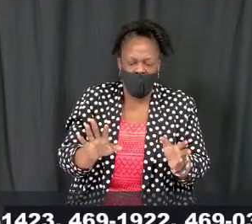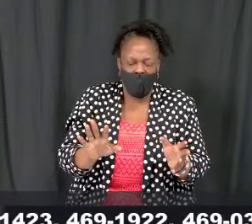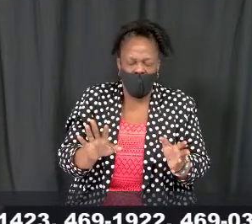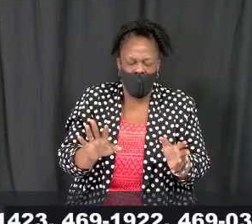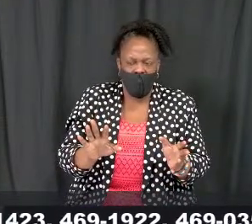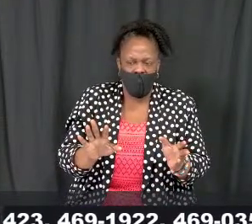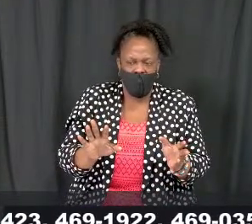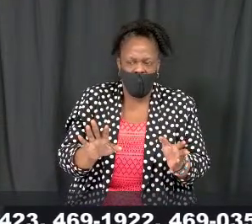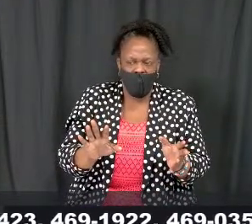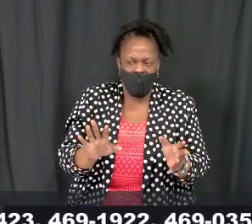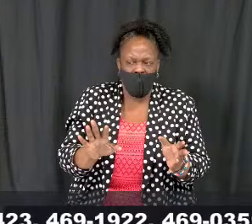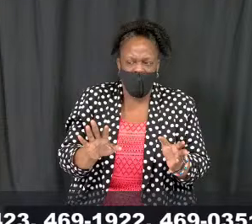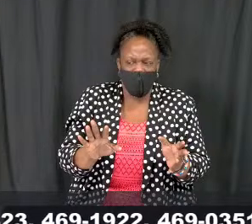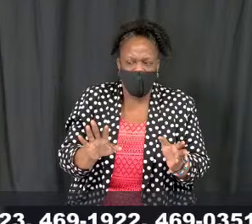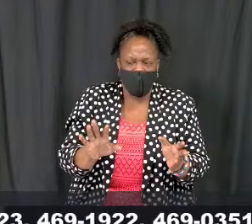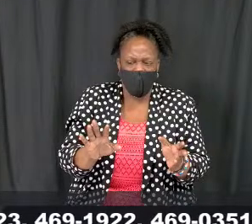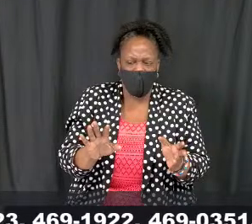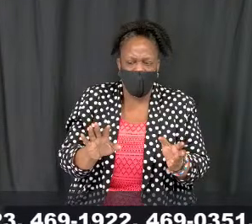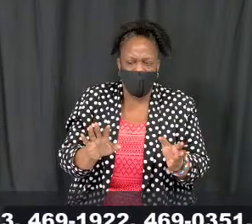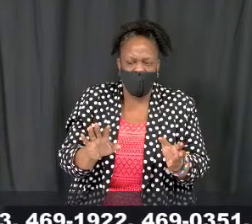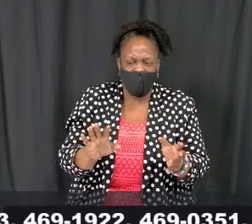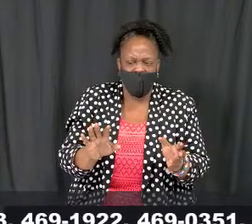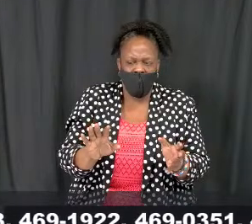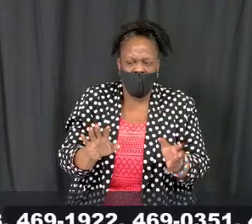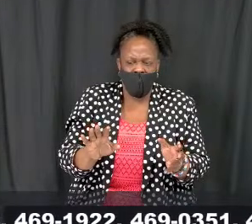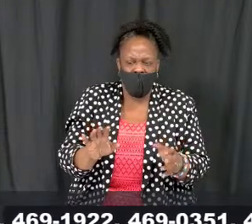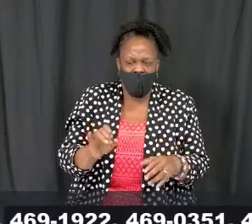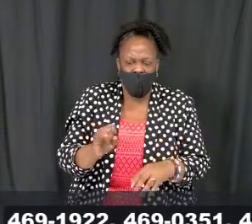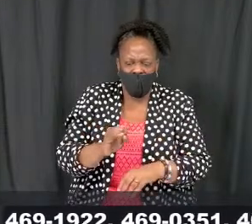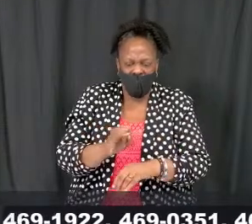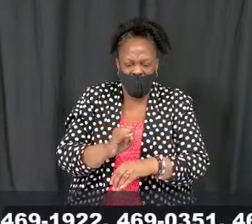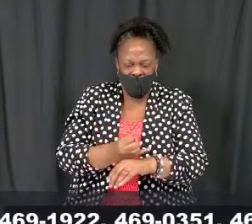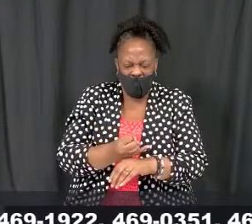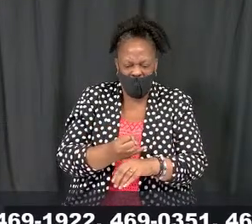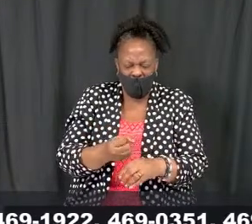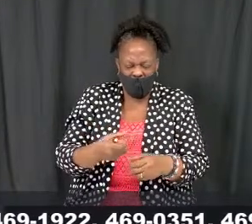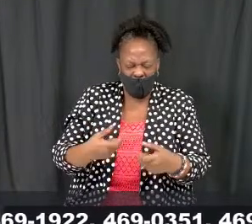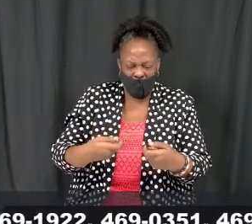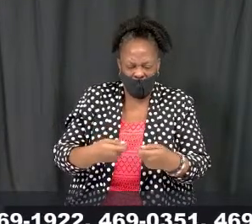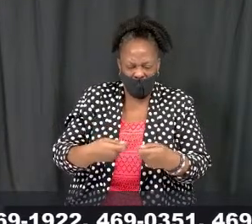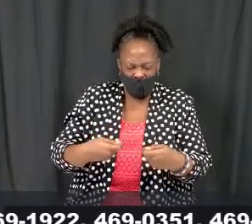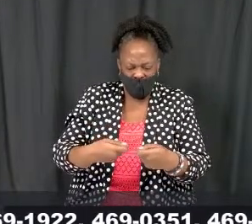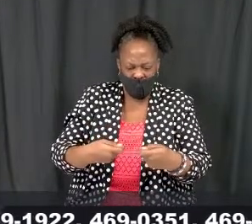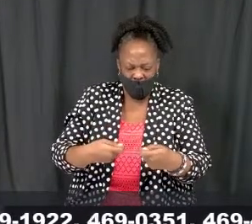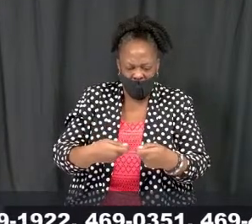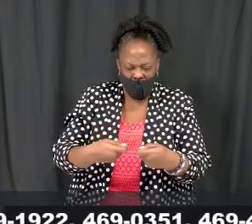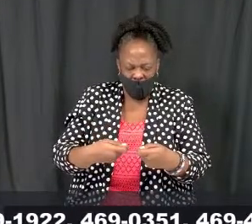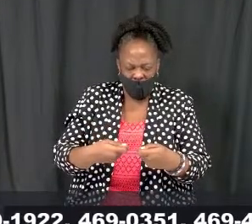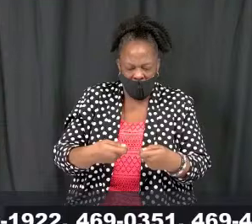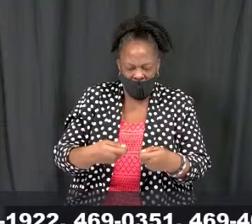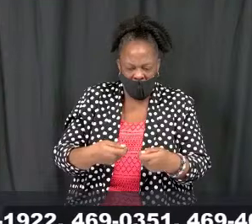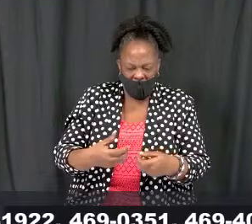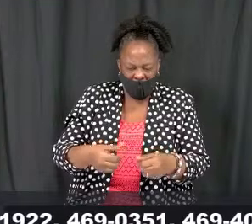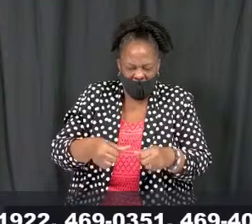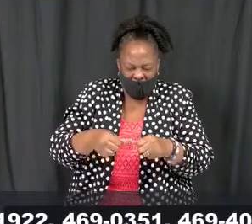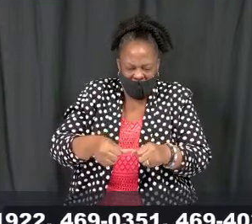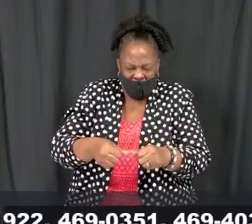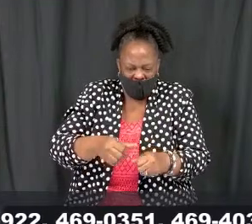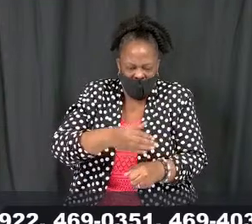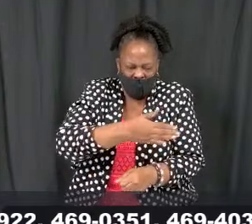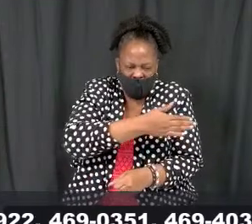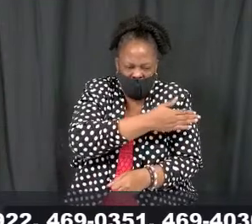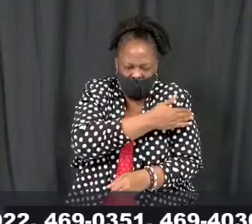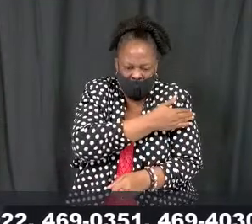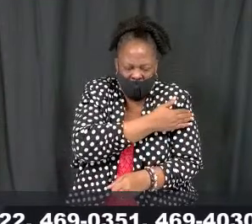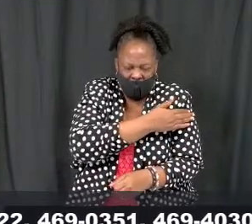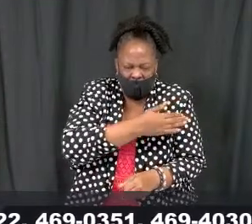over again, and no magnet has stuck on me. So I don't understand it. And these are some of the things that